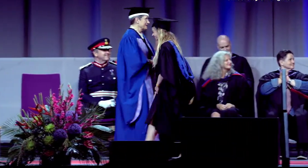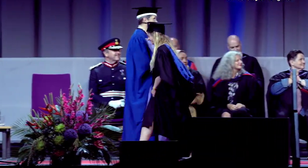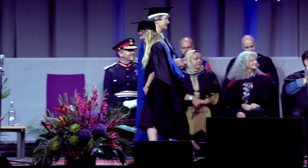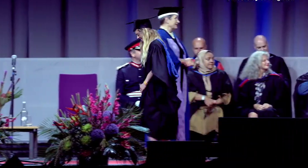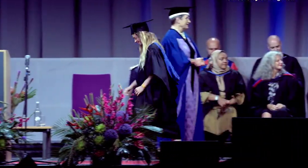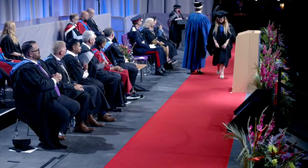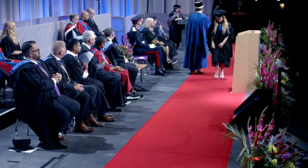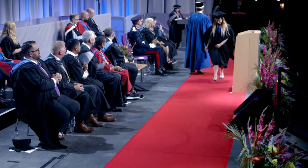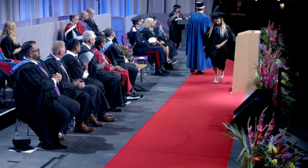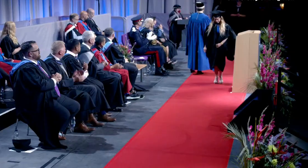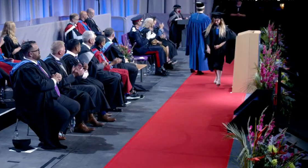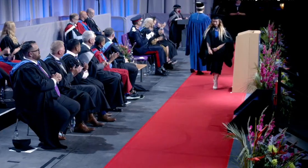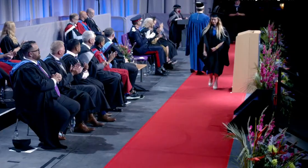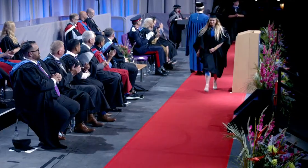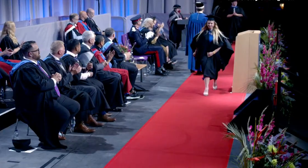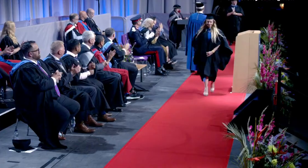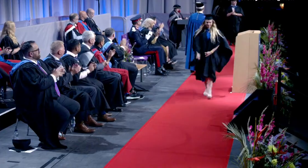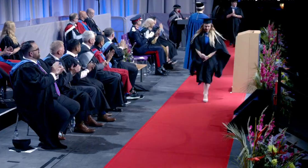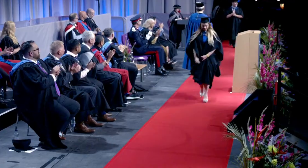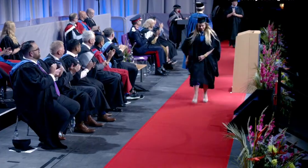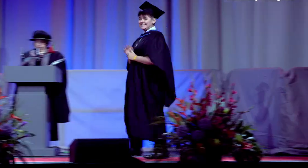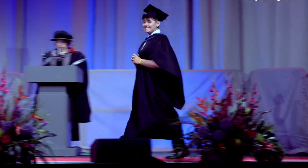Thomas Maguire.